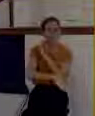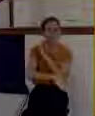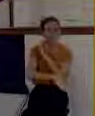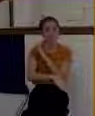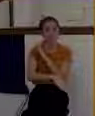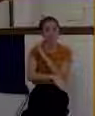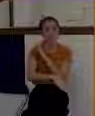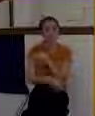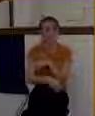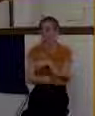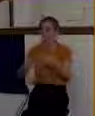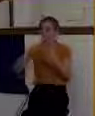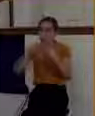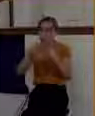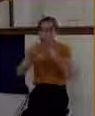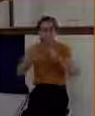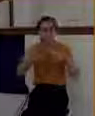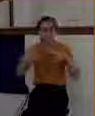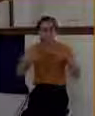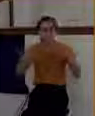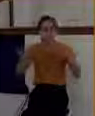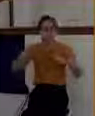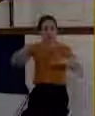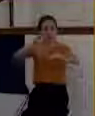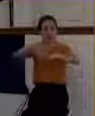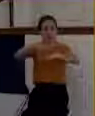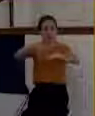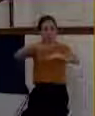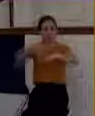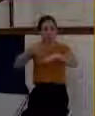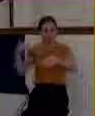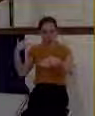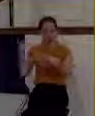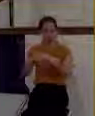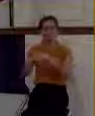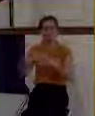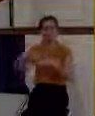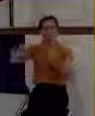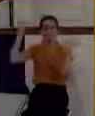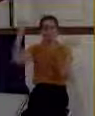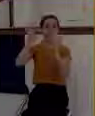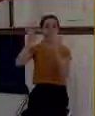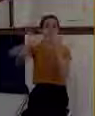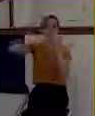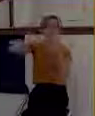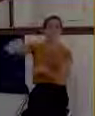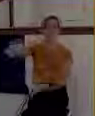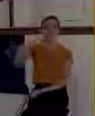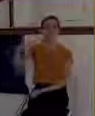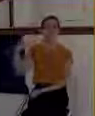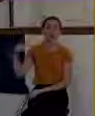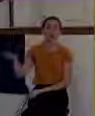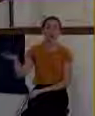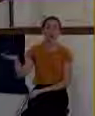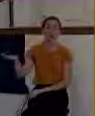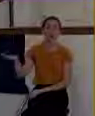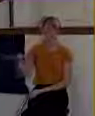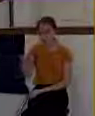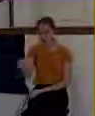this, Jeroboam doesn't repent. He had received the words of the prophet. He had suffered judgment himself with the withered